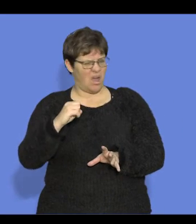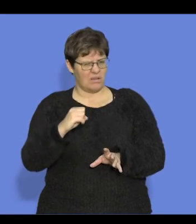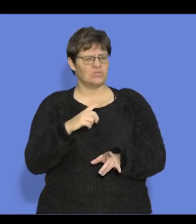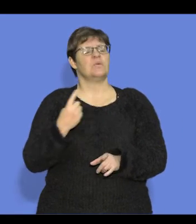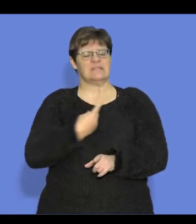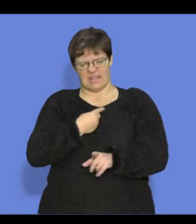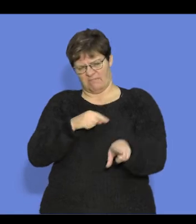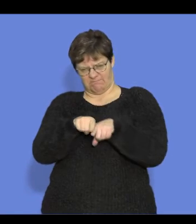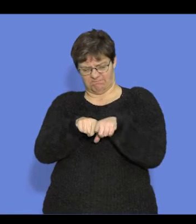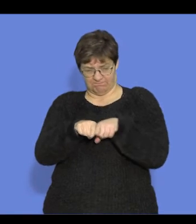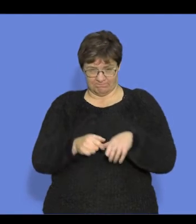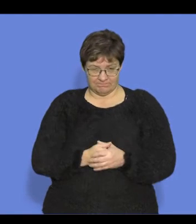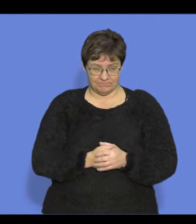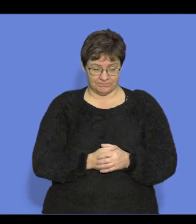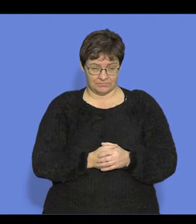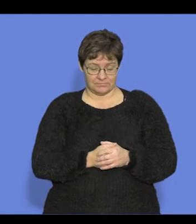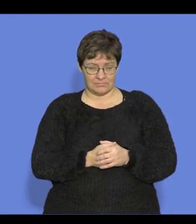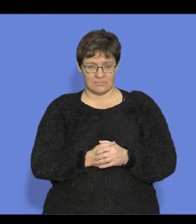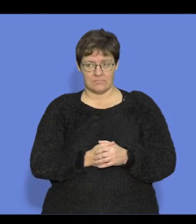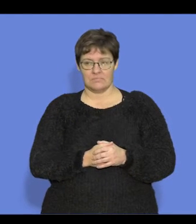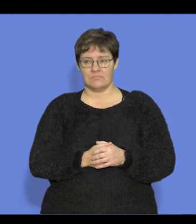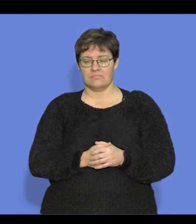an experiment.